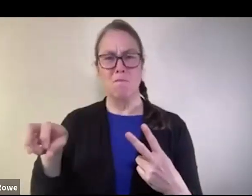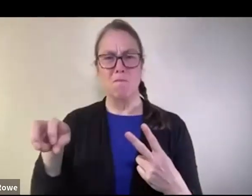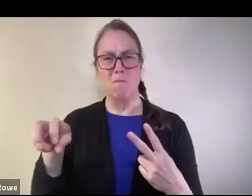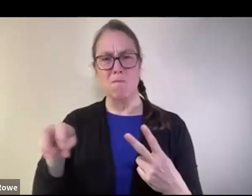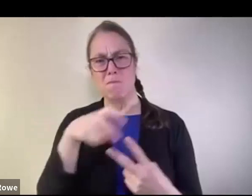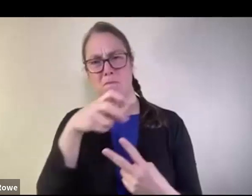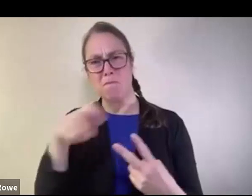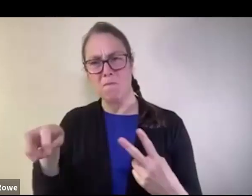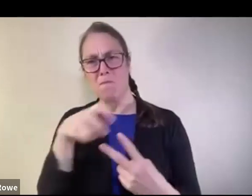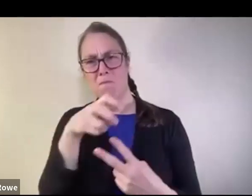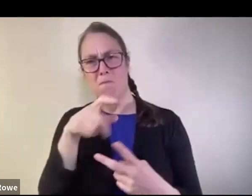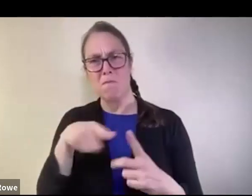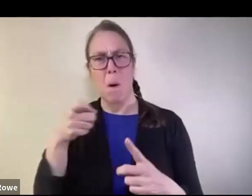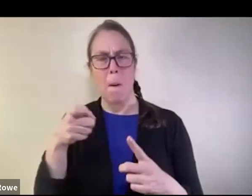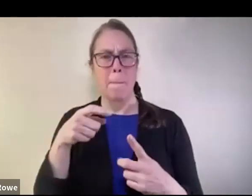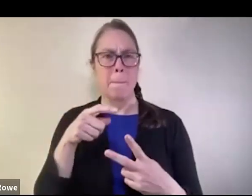from